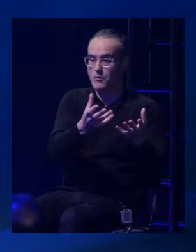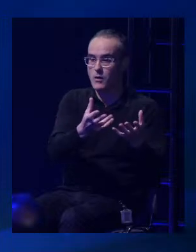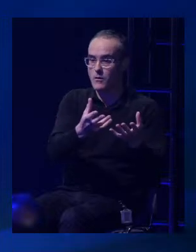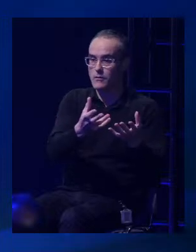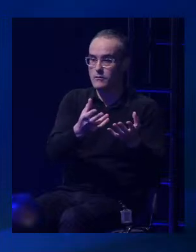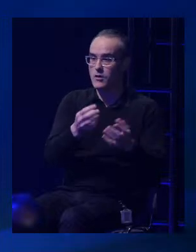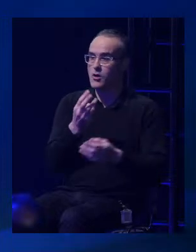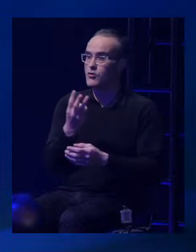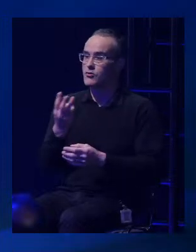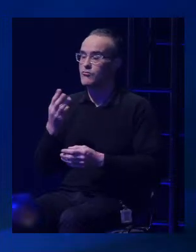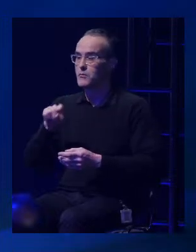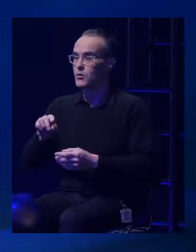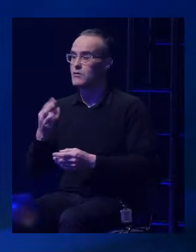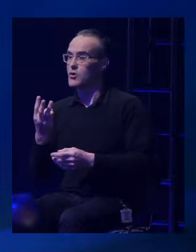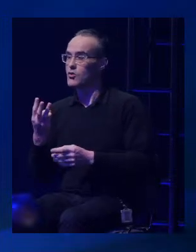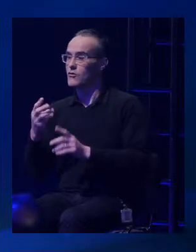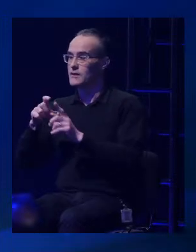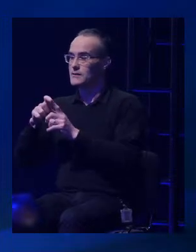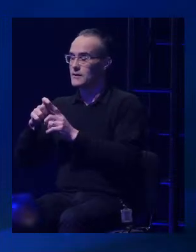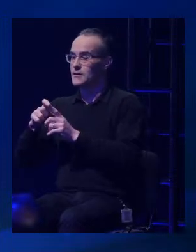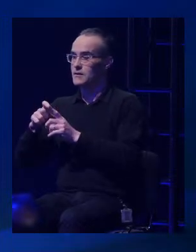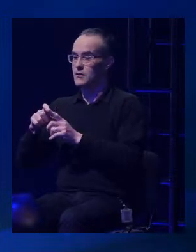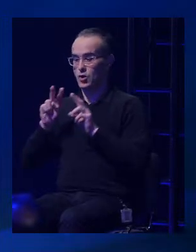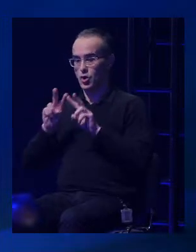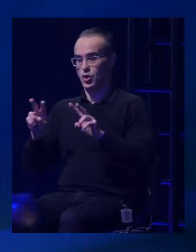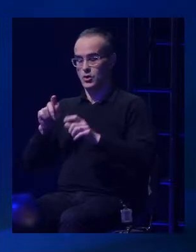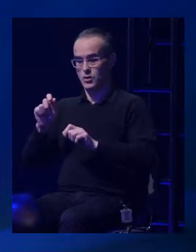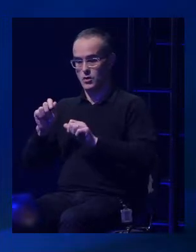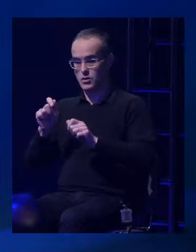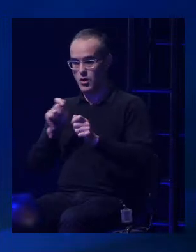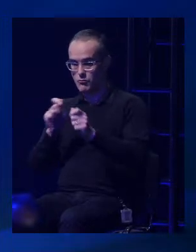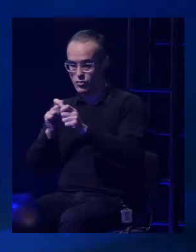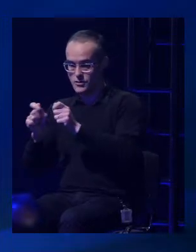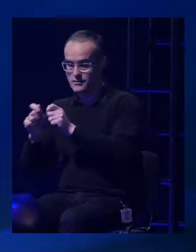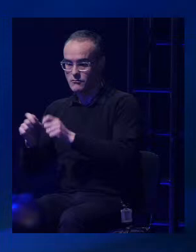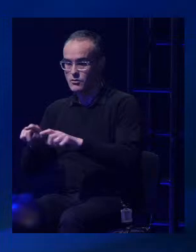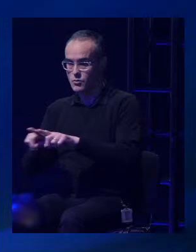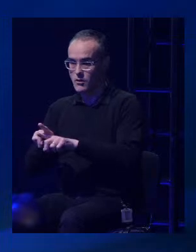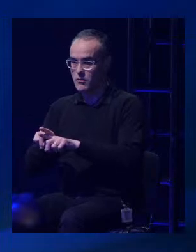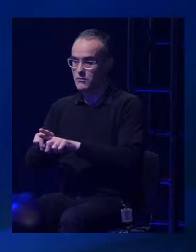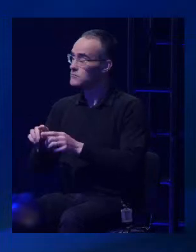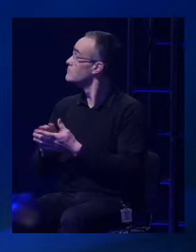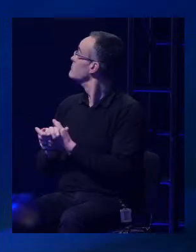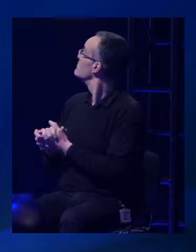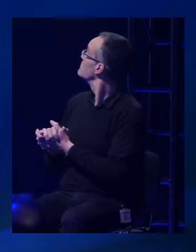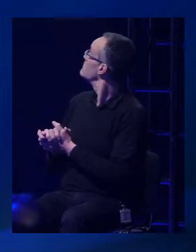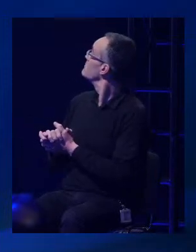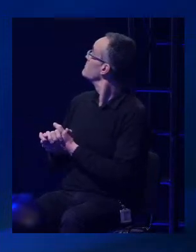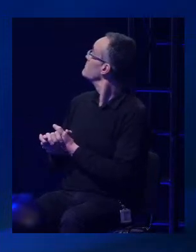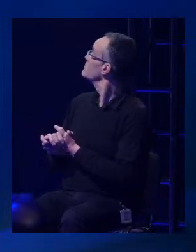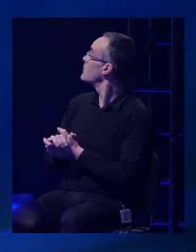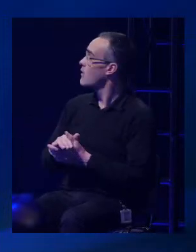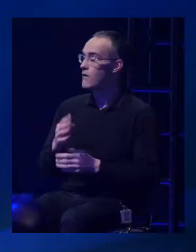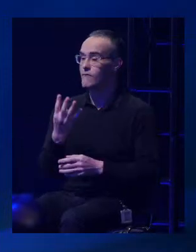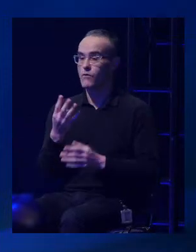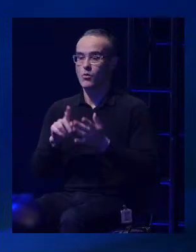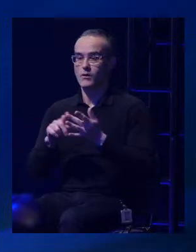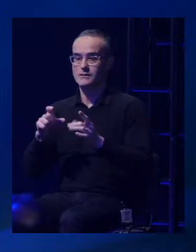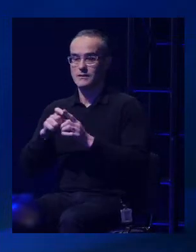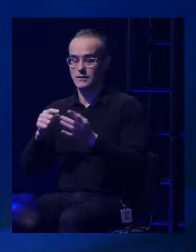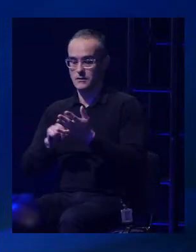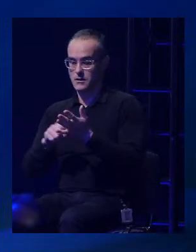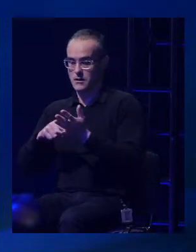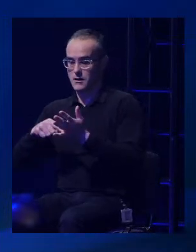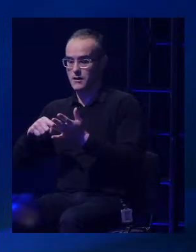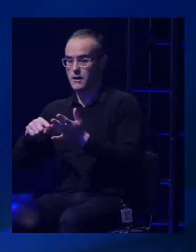a 33-point 3D LUT processor as well, 4 1D LUT processors, and then 2 3x3 matrices. So these are